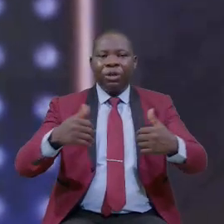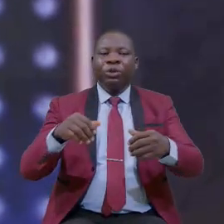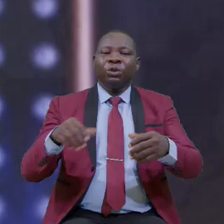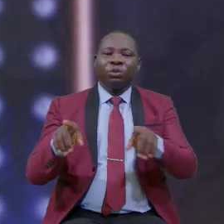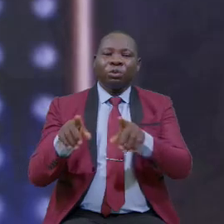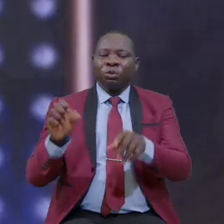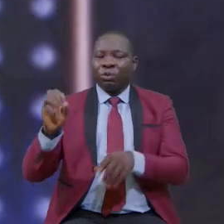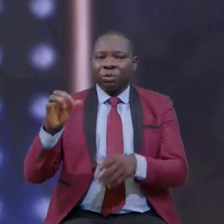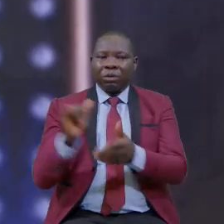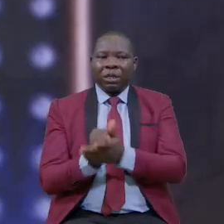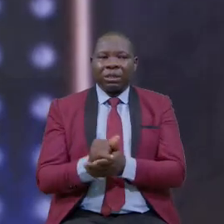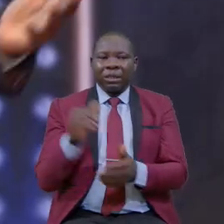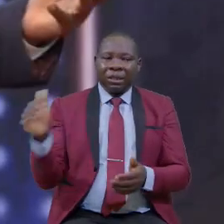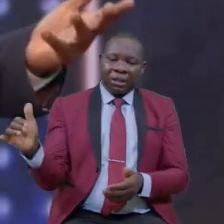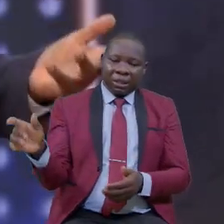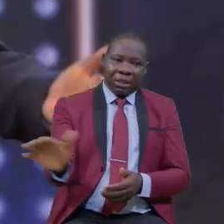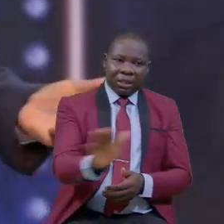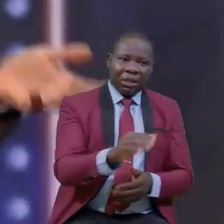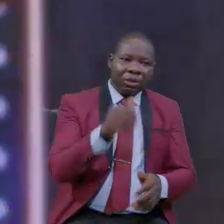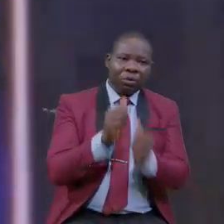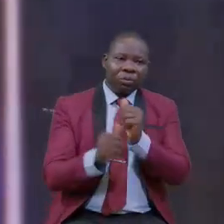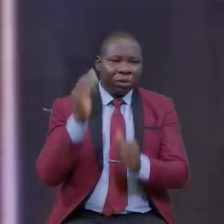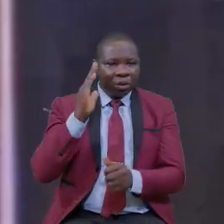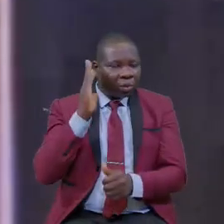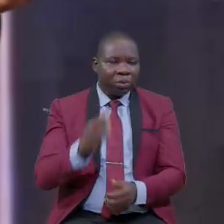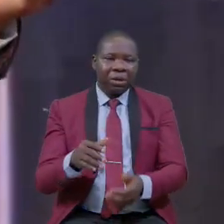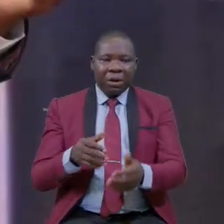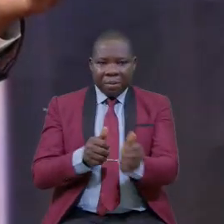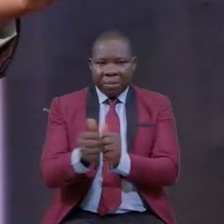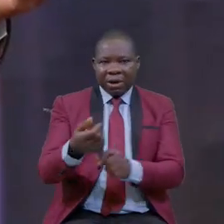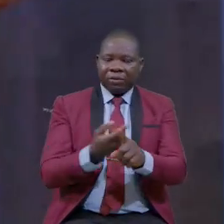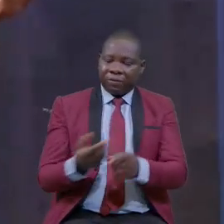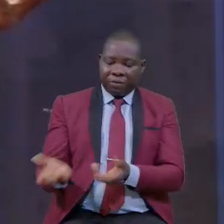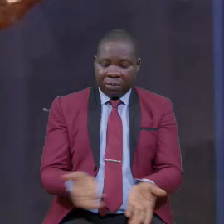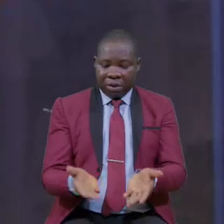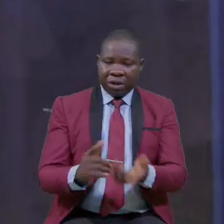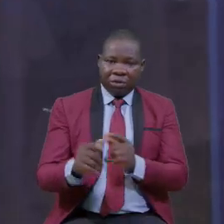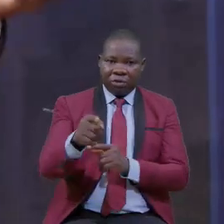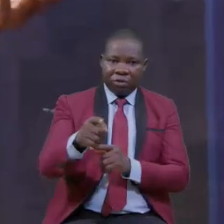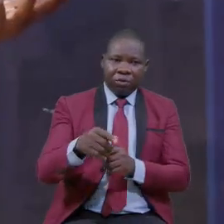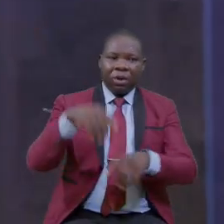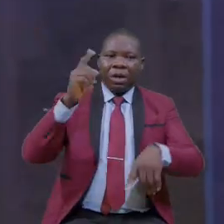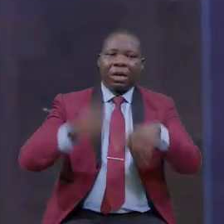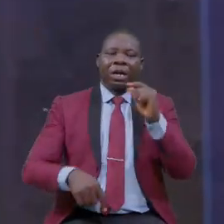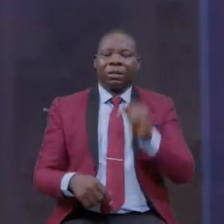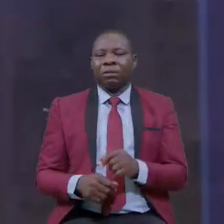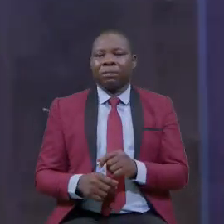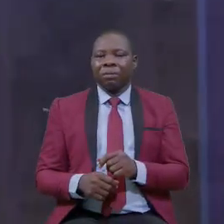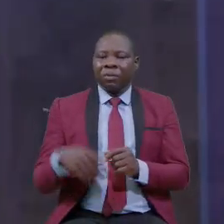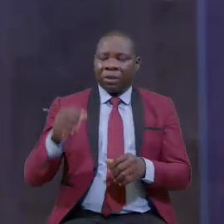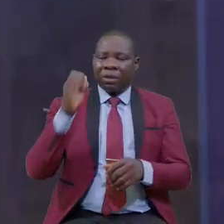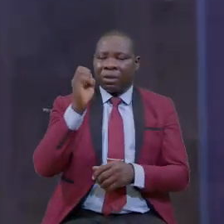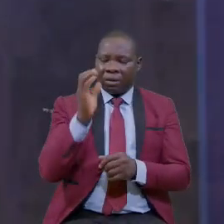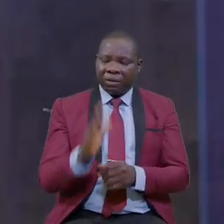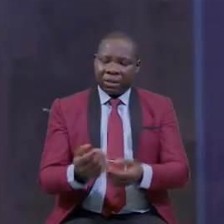you cannot the Evangelist come to heaven and they see have the message but it's a